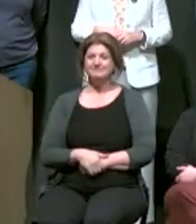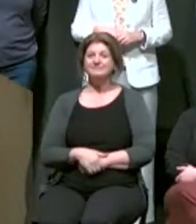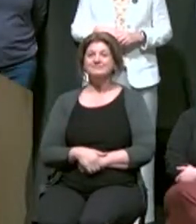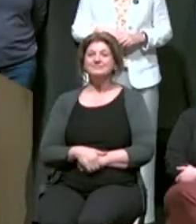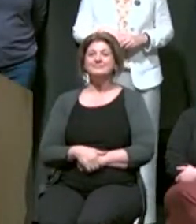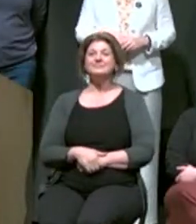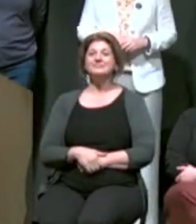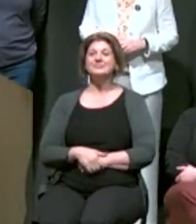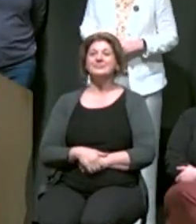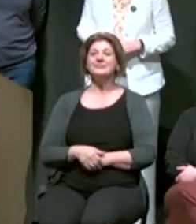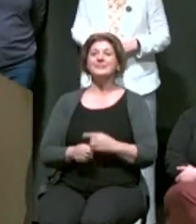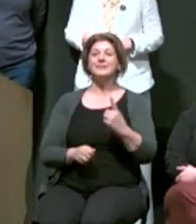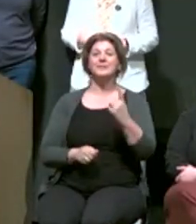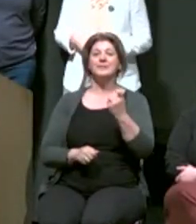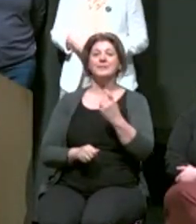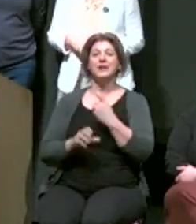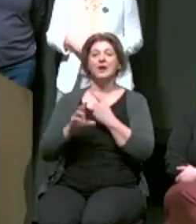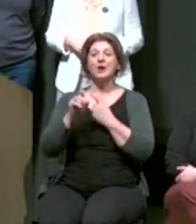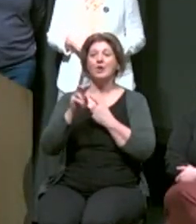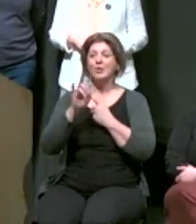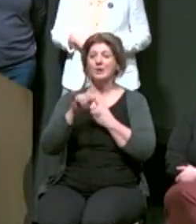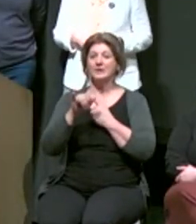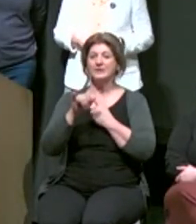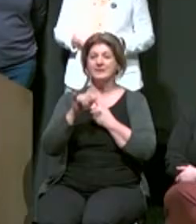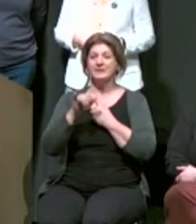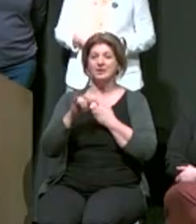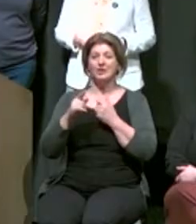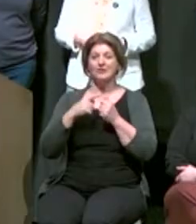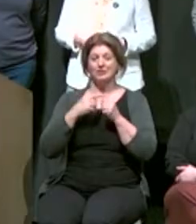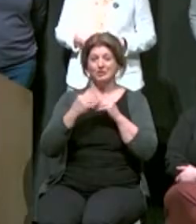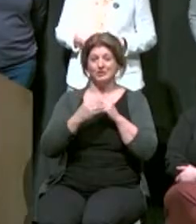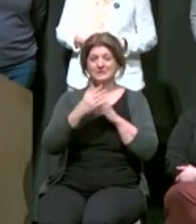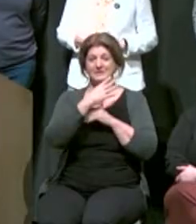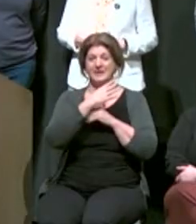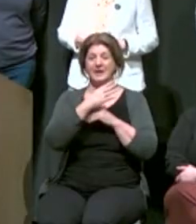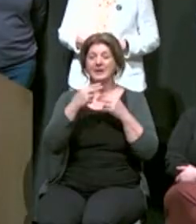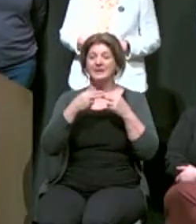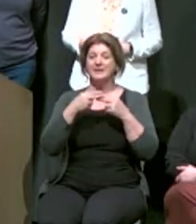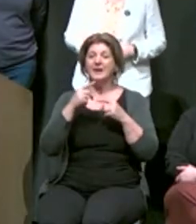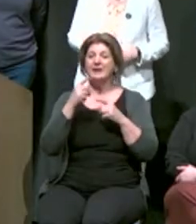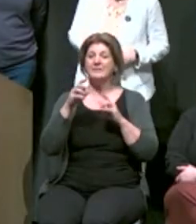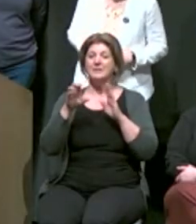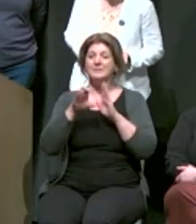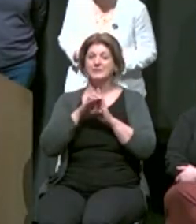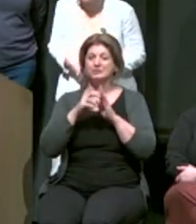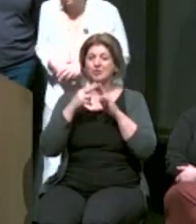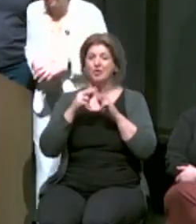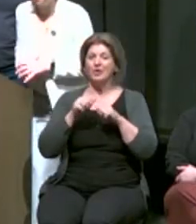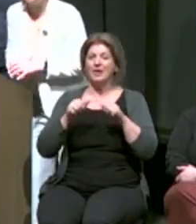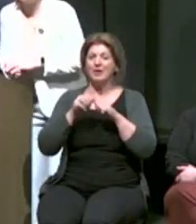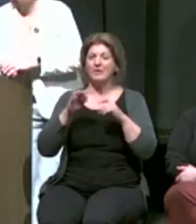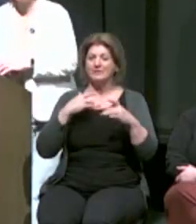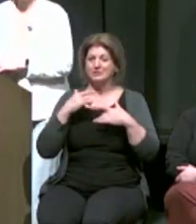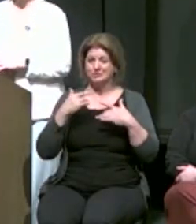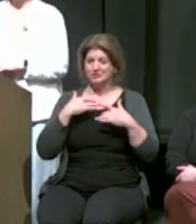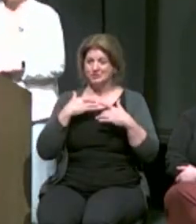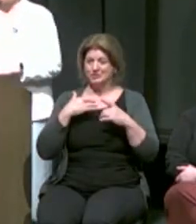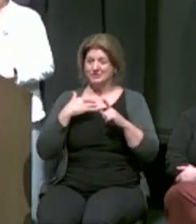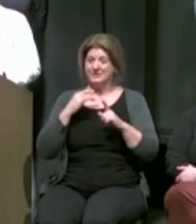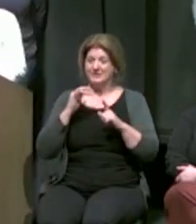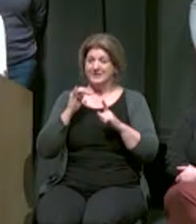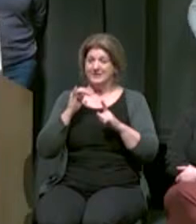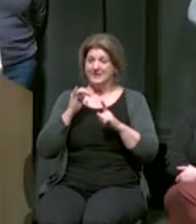Courtney, I believe you had on your first slide an area of concern that was